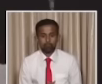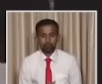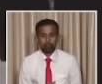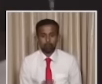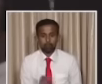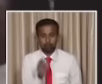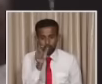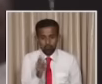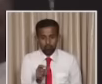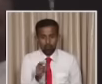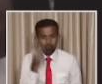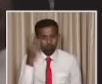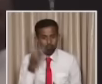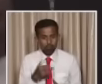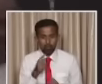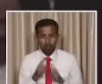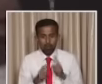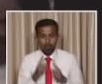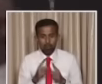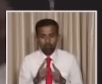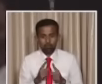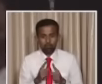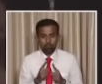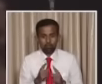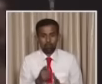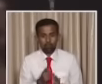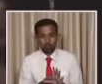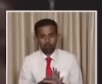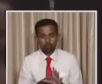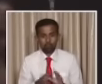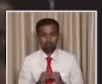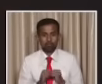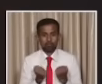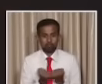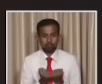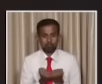inclusivity. Please wind up. Thank you. Garu Sudarshan Denipidi.